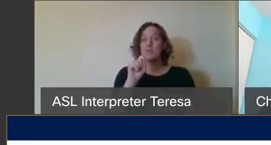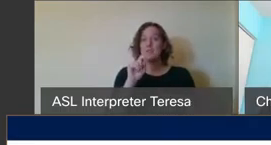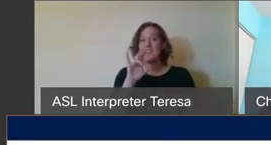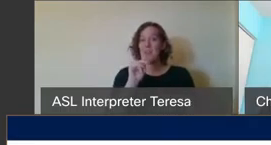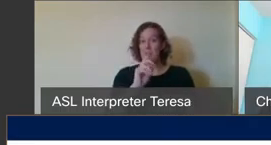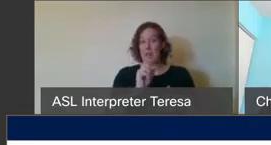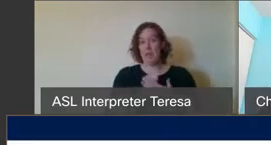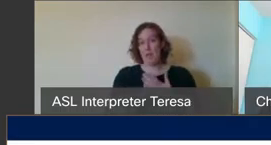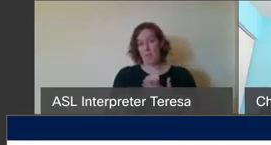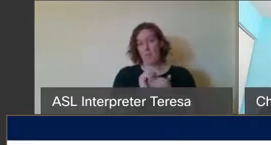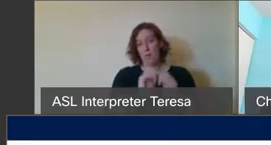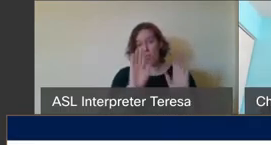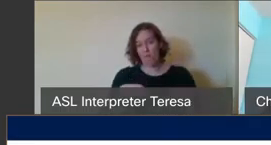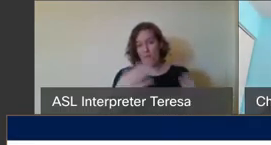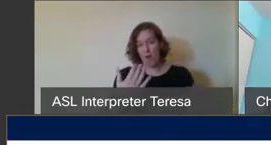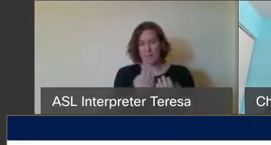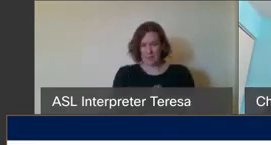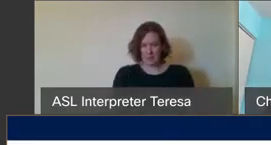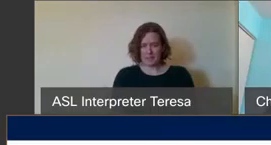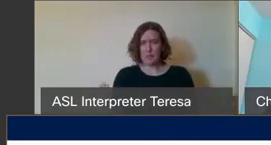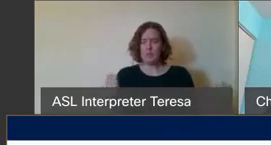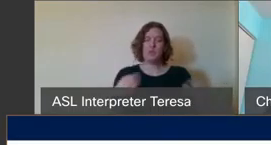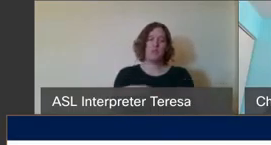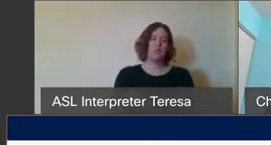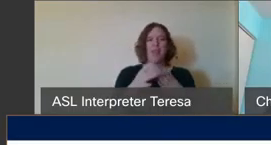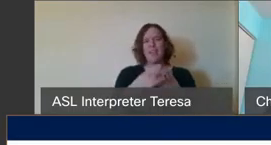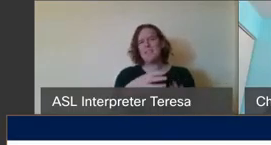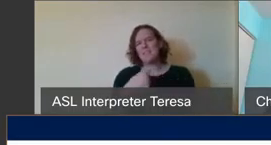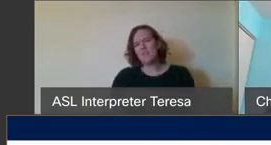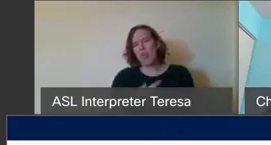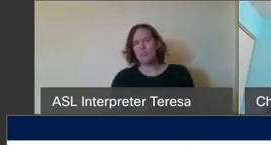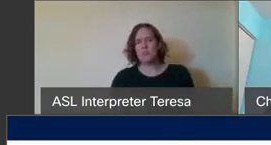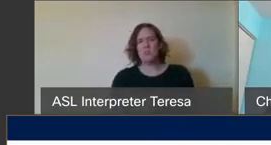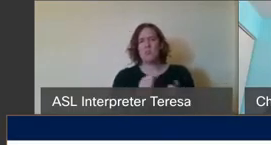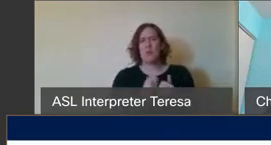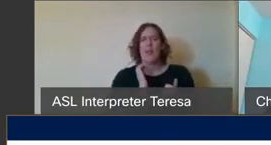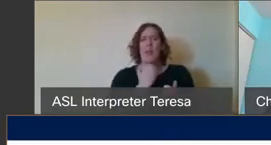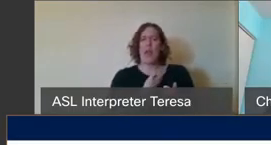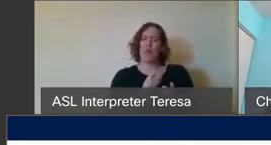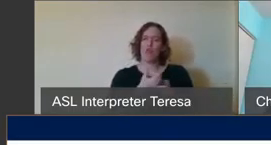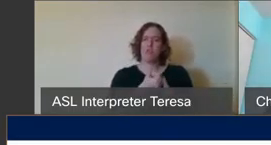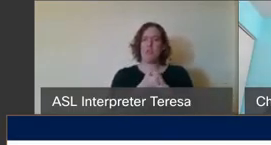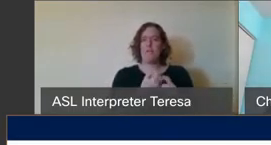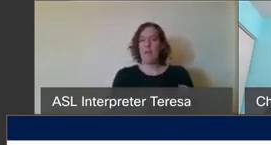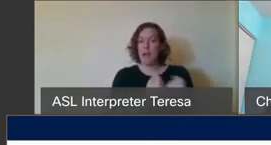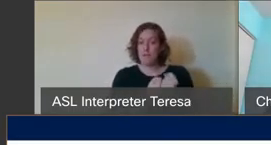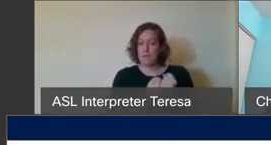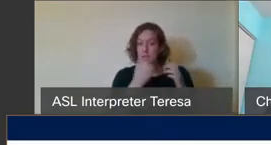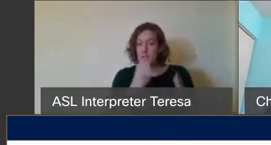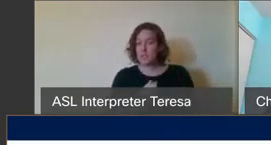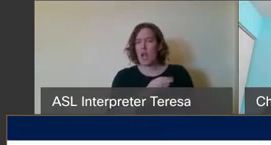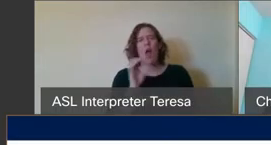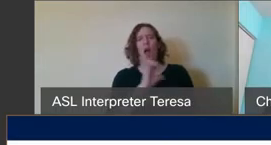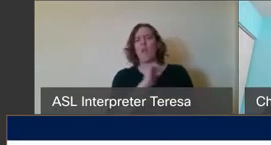providing materials, leading discussions with our self-advocates and other